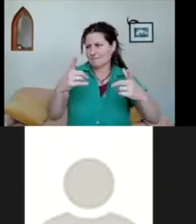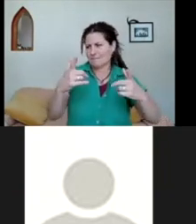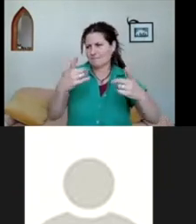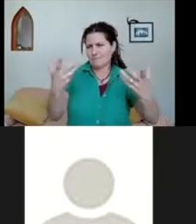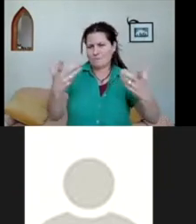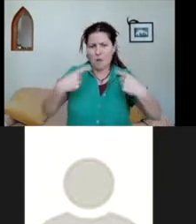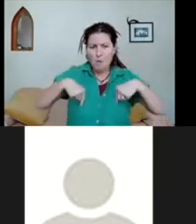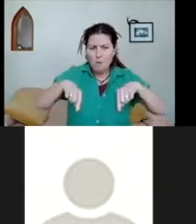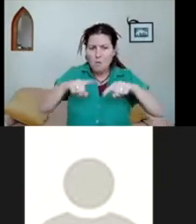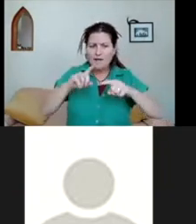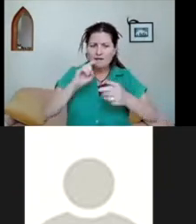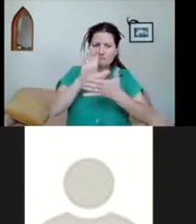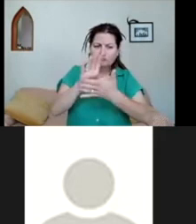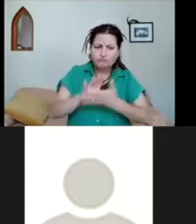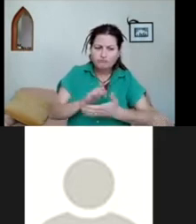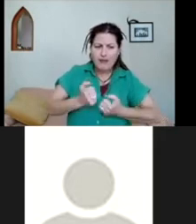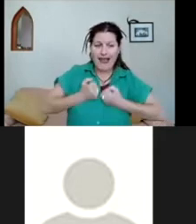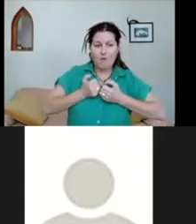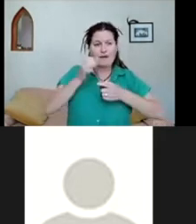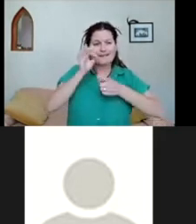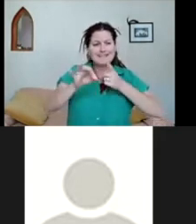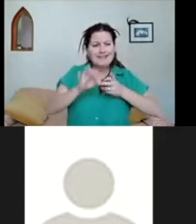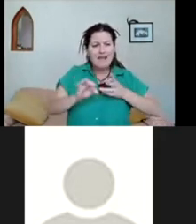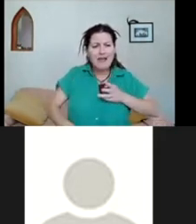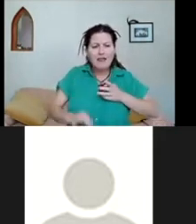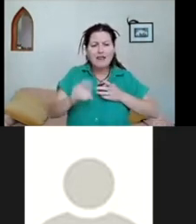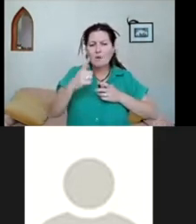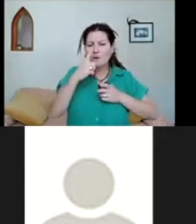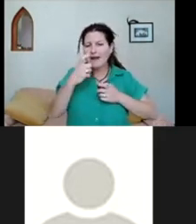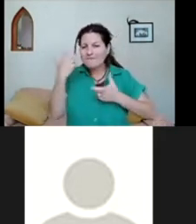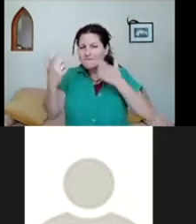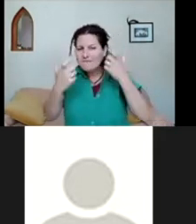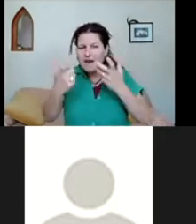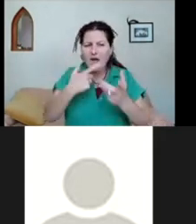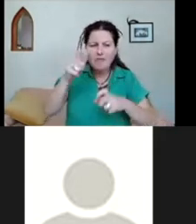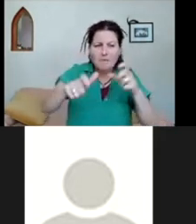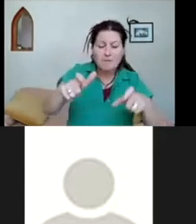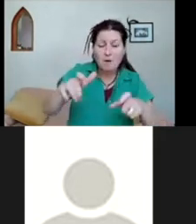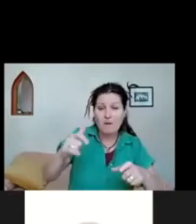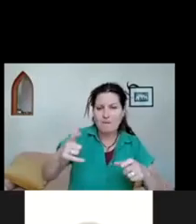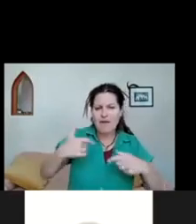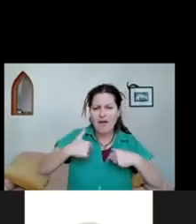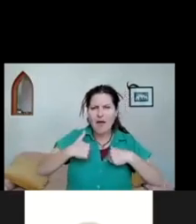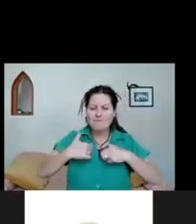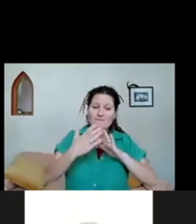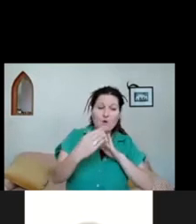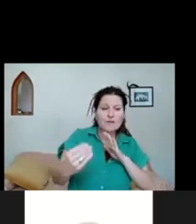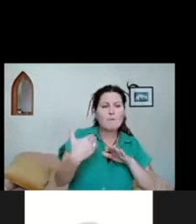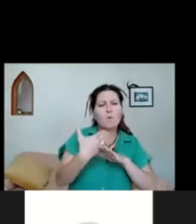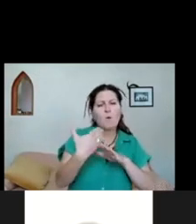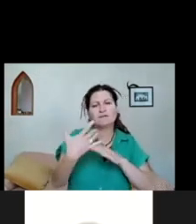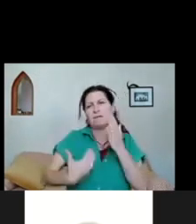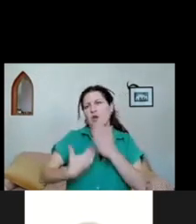as other artists, especially if we're trying to work on something new and you've got an idea, there may well be somebody else in Lewisham